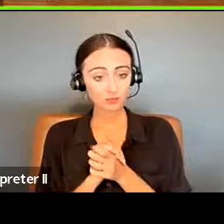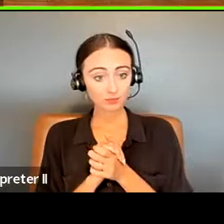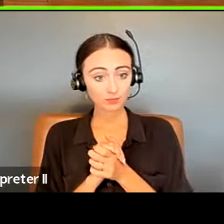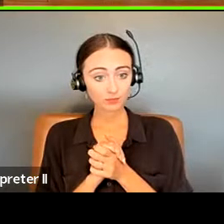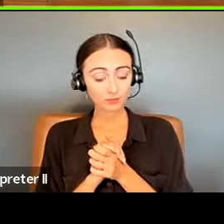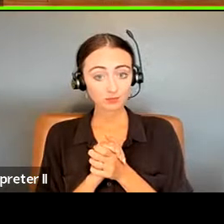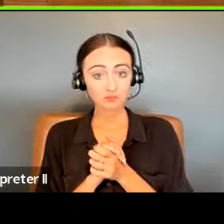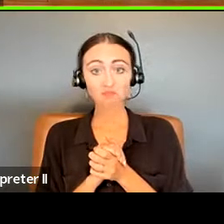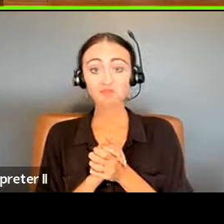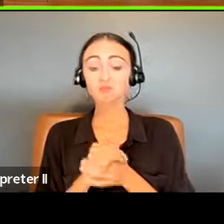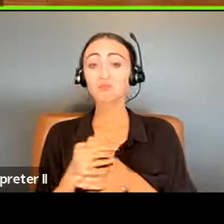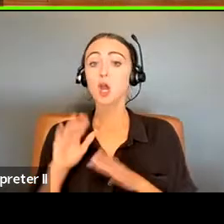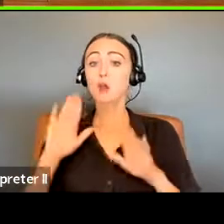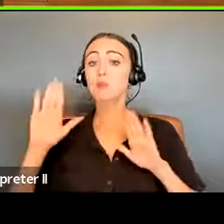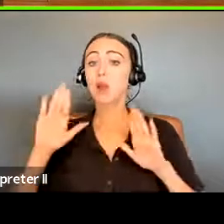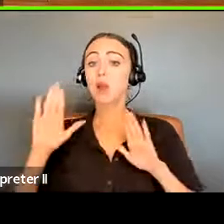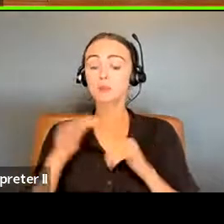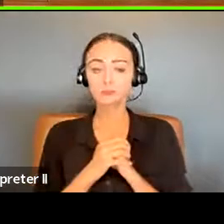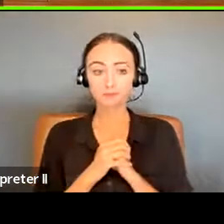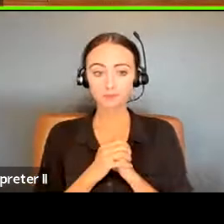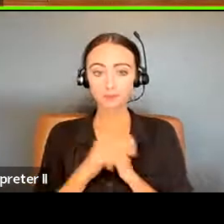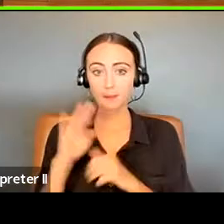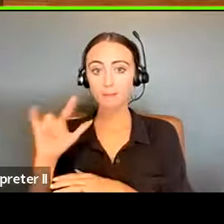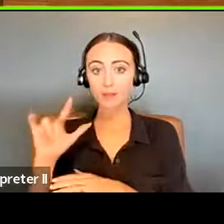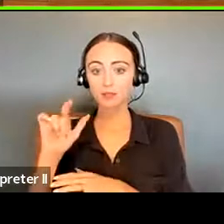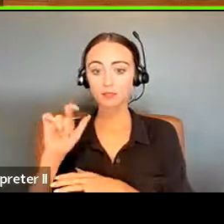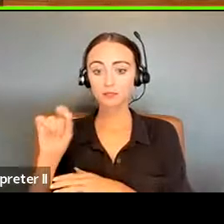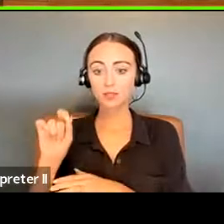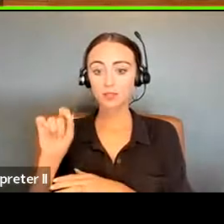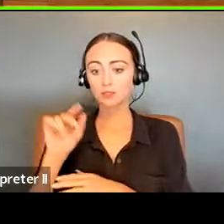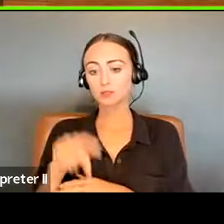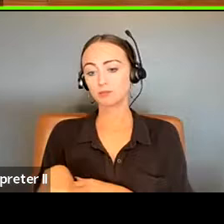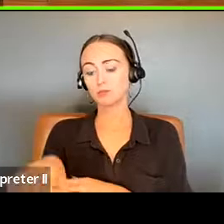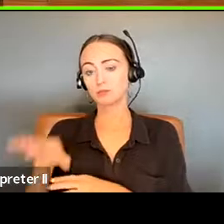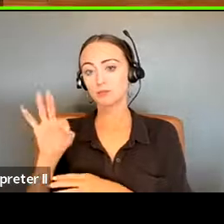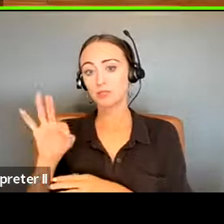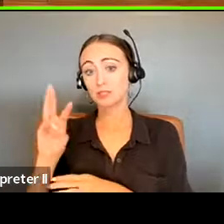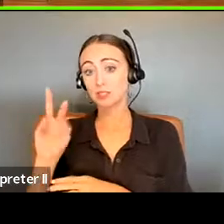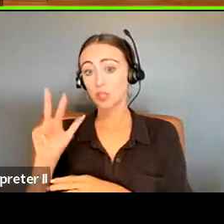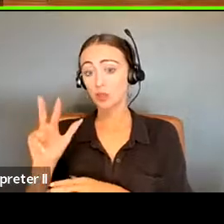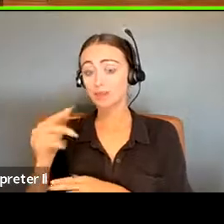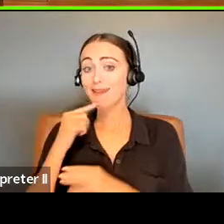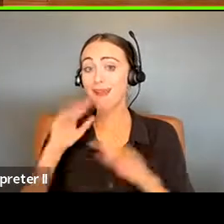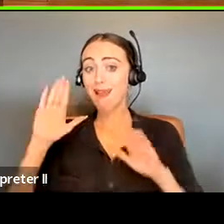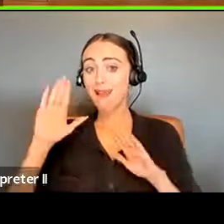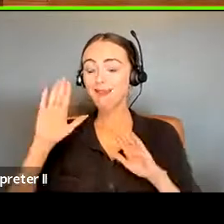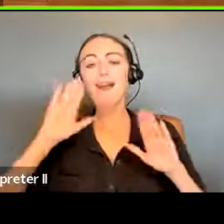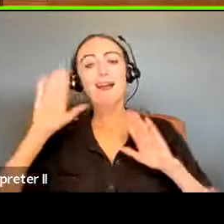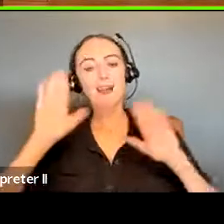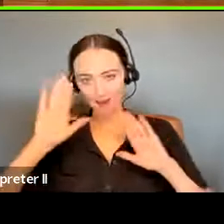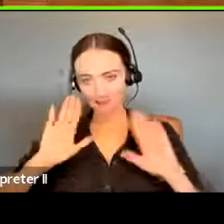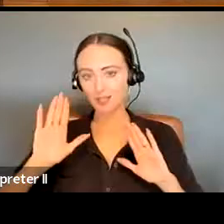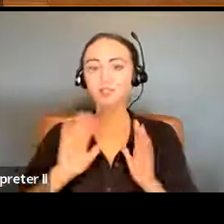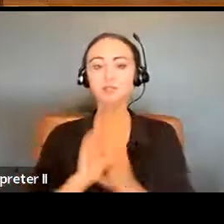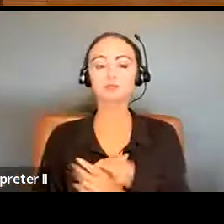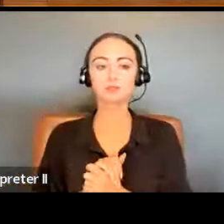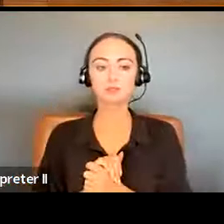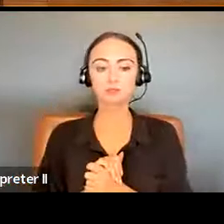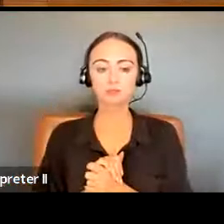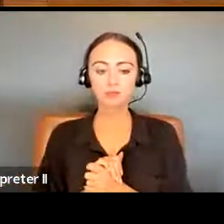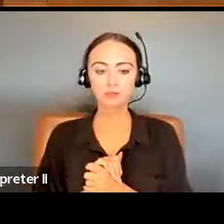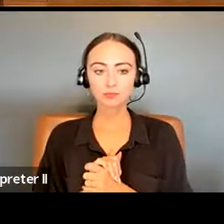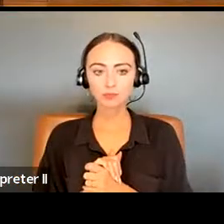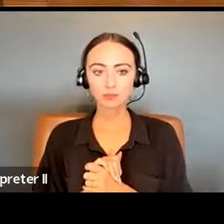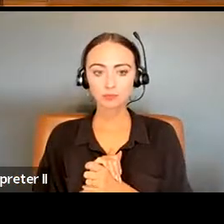By a voice vote on Bill 24-963, all those in favor say aye. Aye. Aye. Aye.